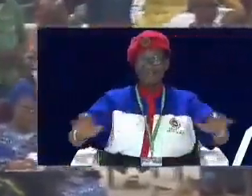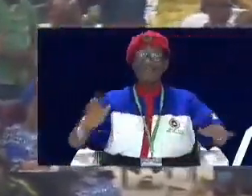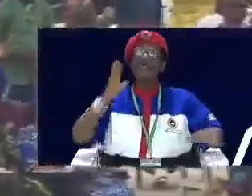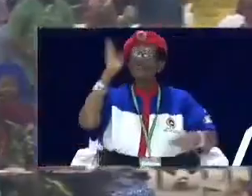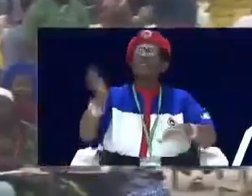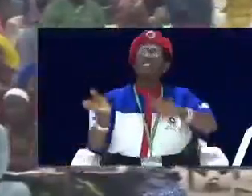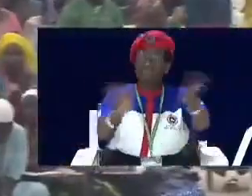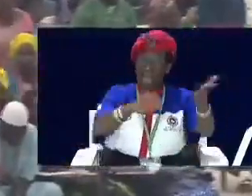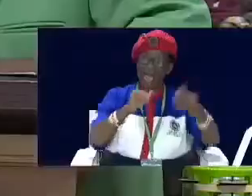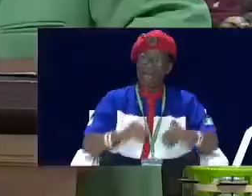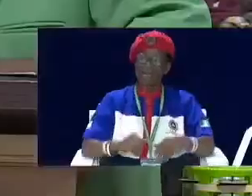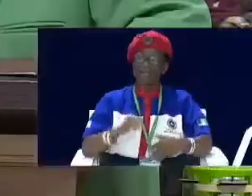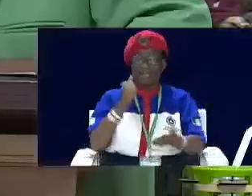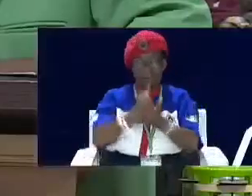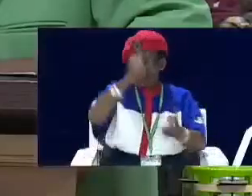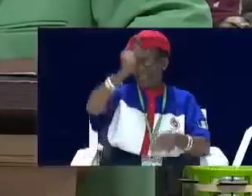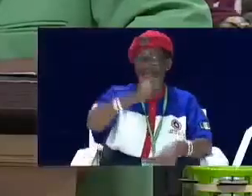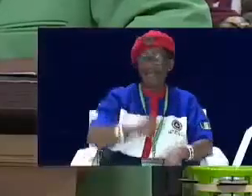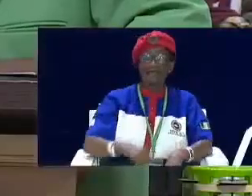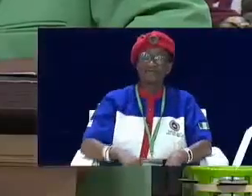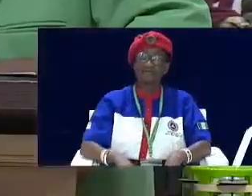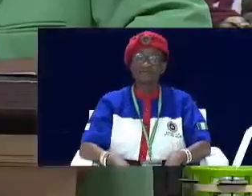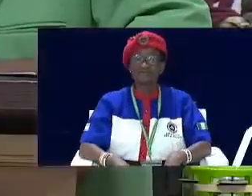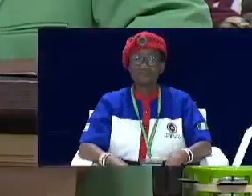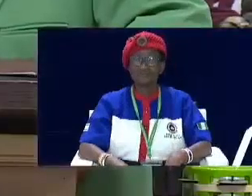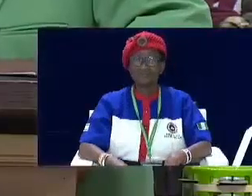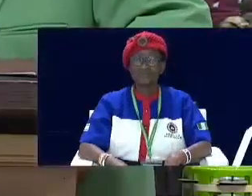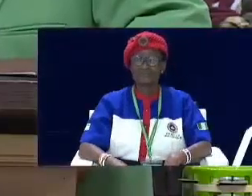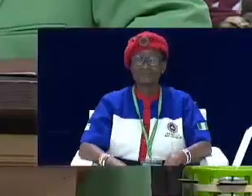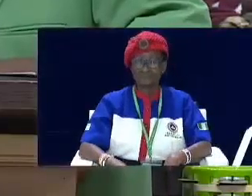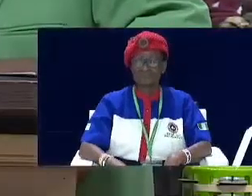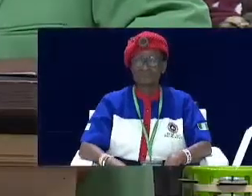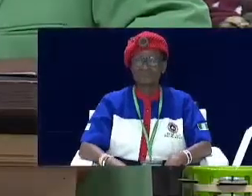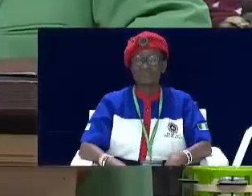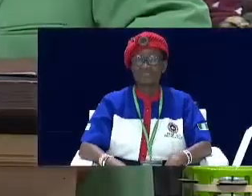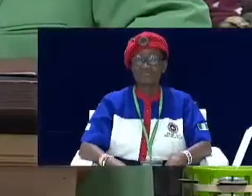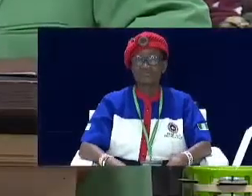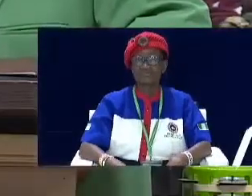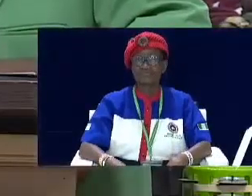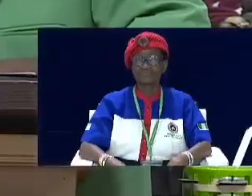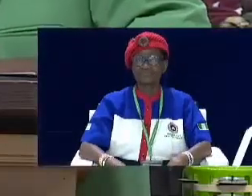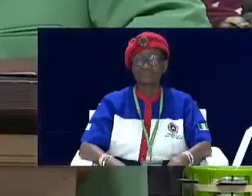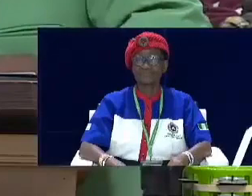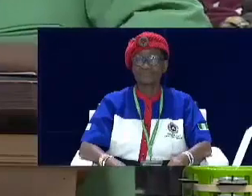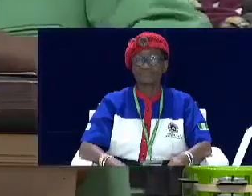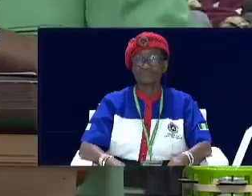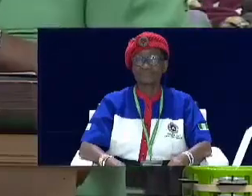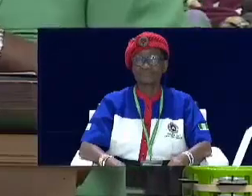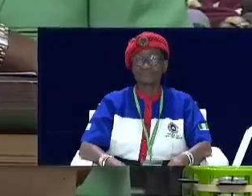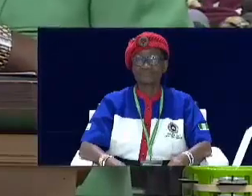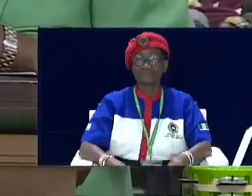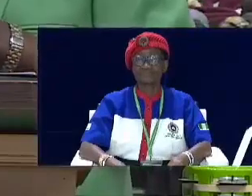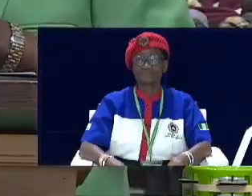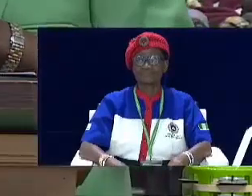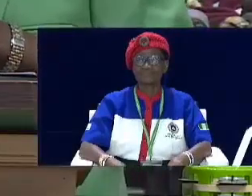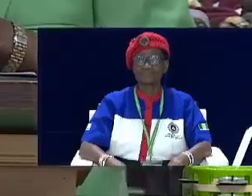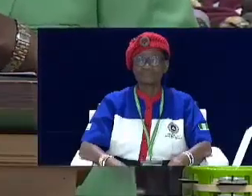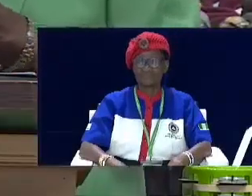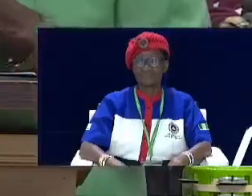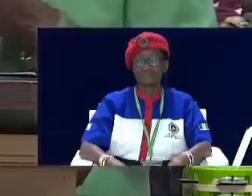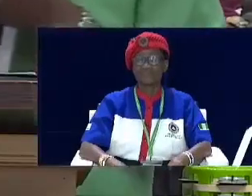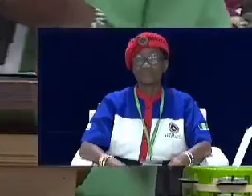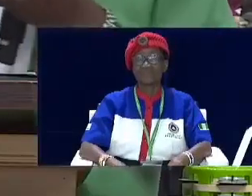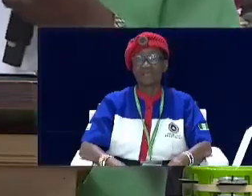Daddy so we pay any ton dana I hammer for one more miare luma